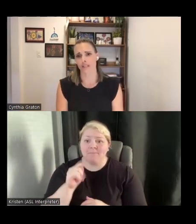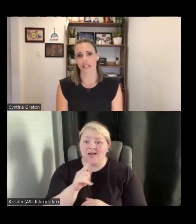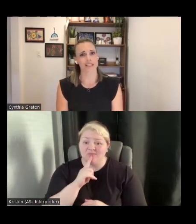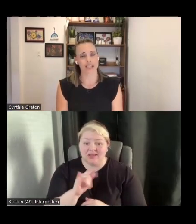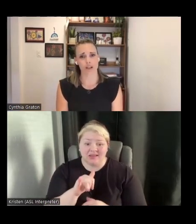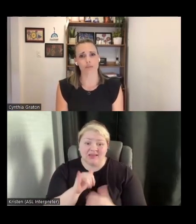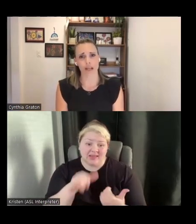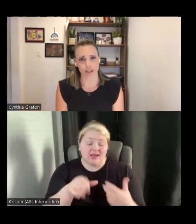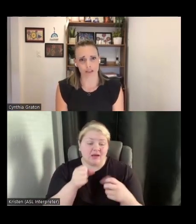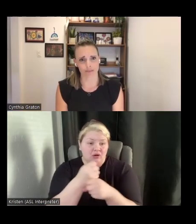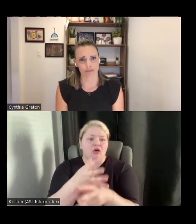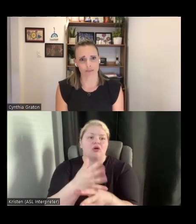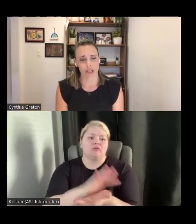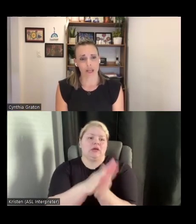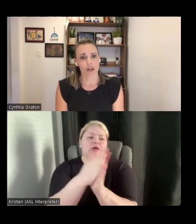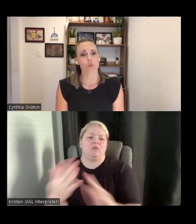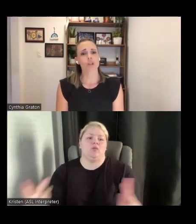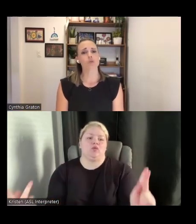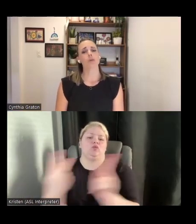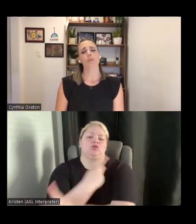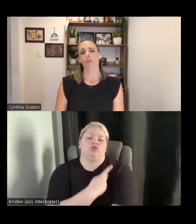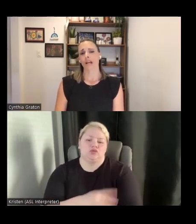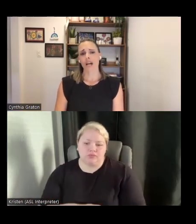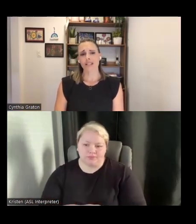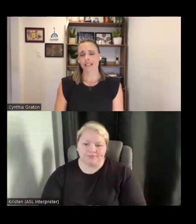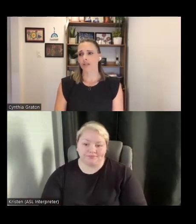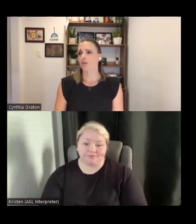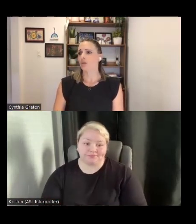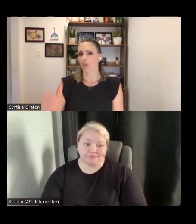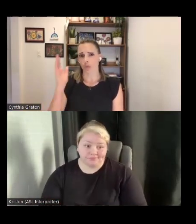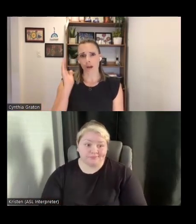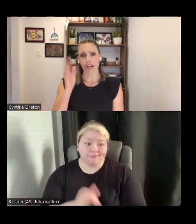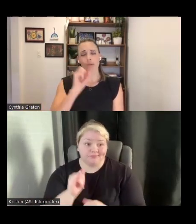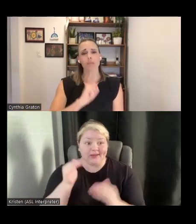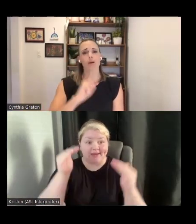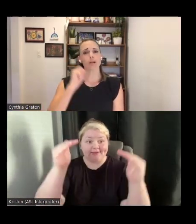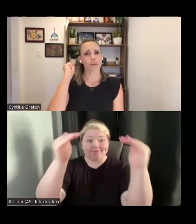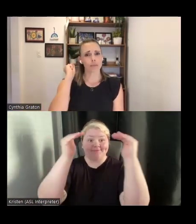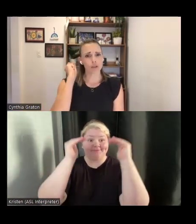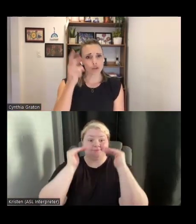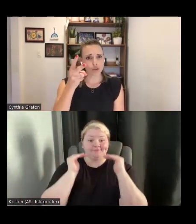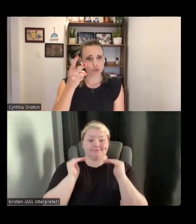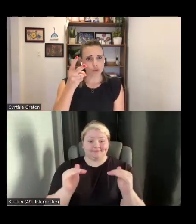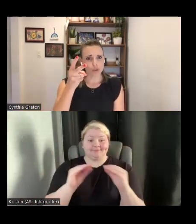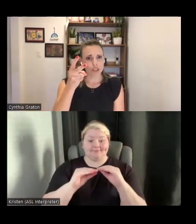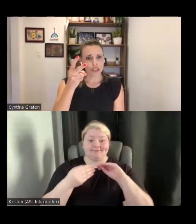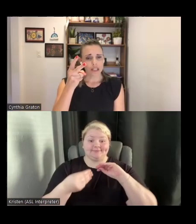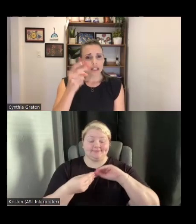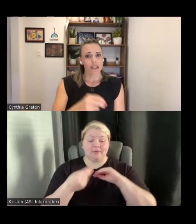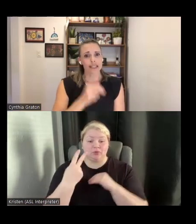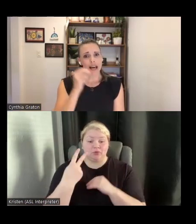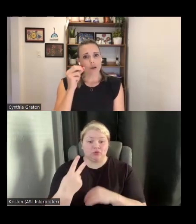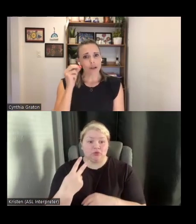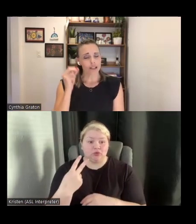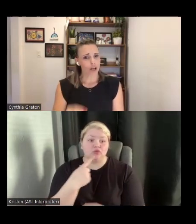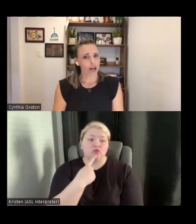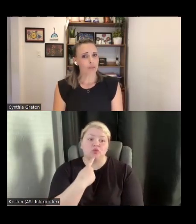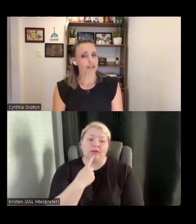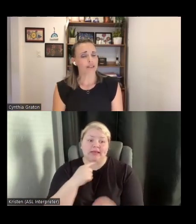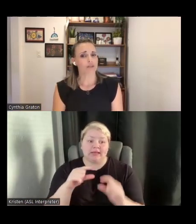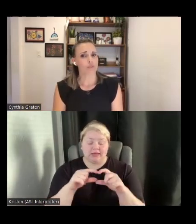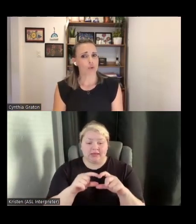things worse instead of better, which will bring us into the red bubble number 2. Now,